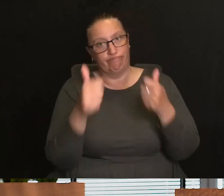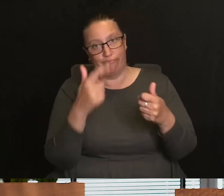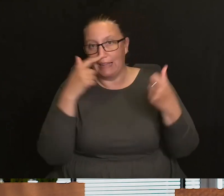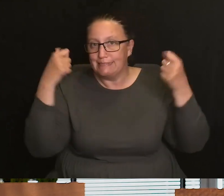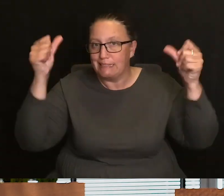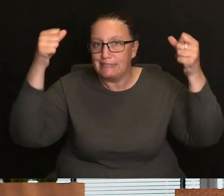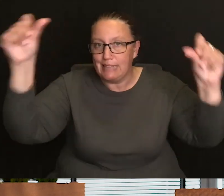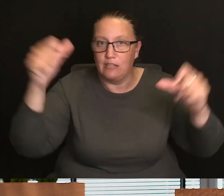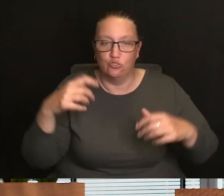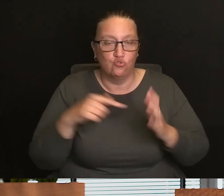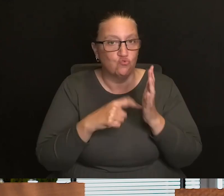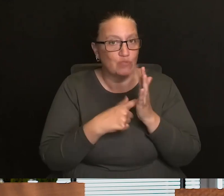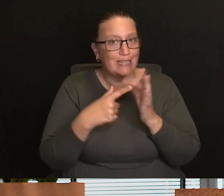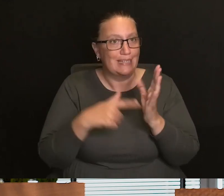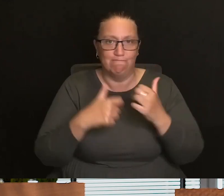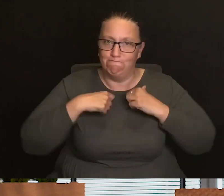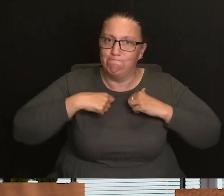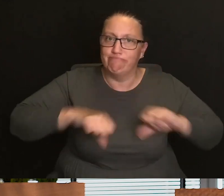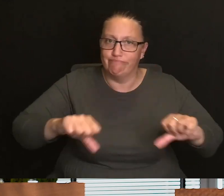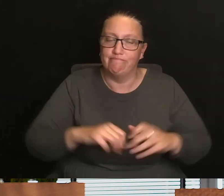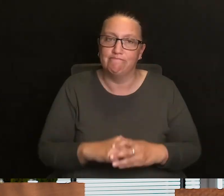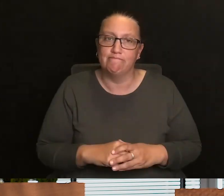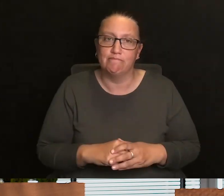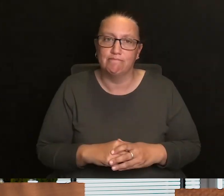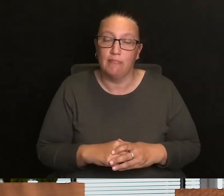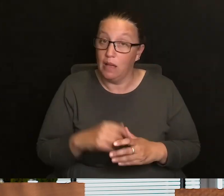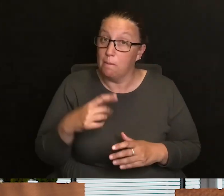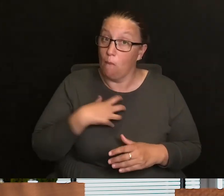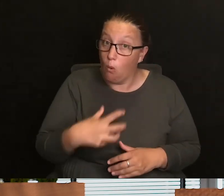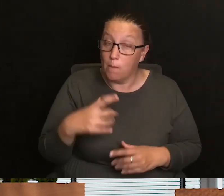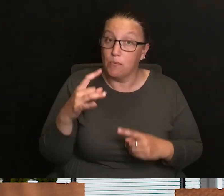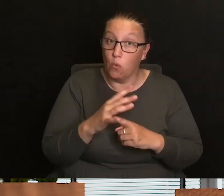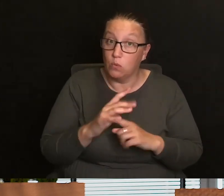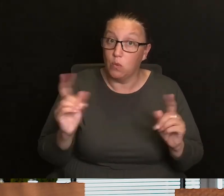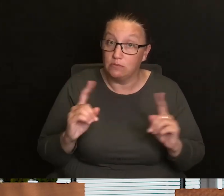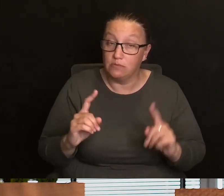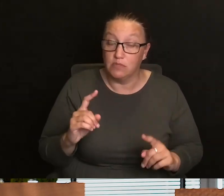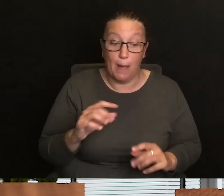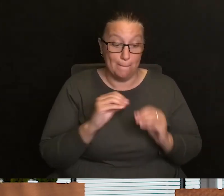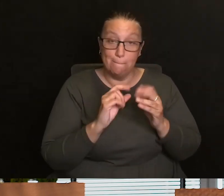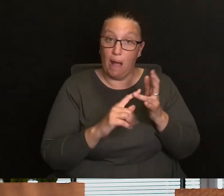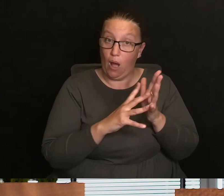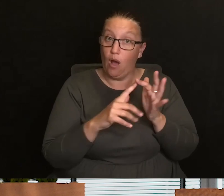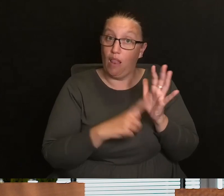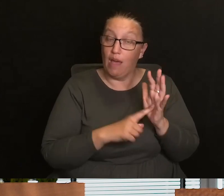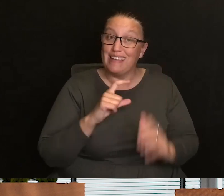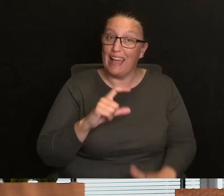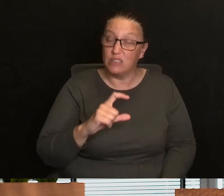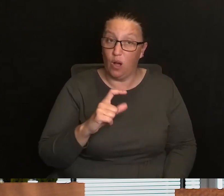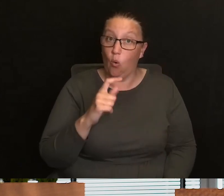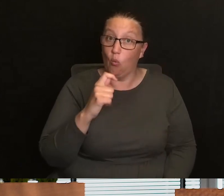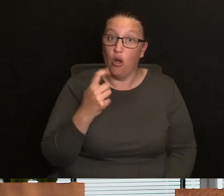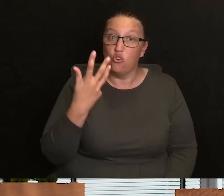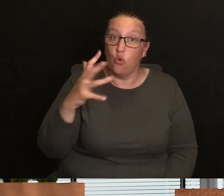does exactly that. The good news is that more than 90% of bowel cancers can be successfully treated if